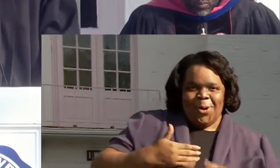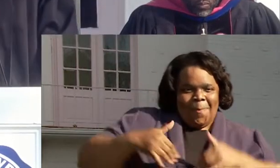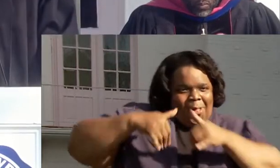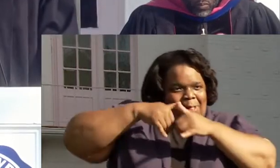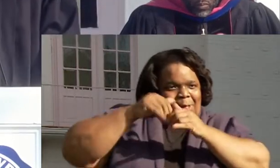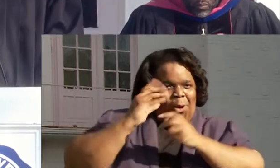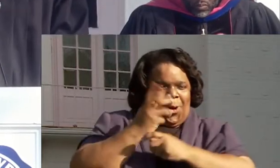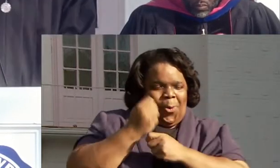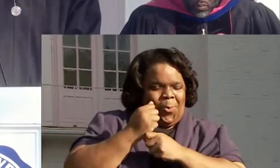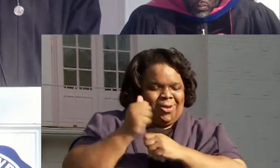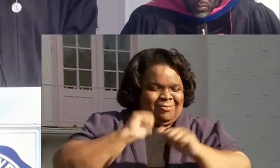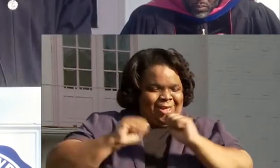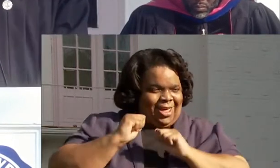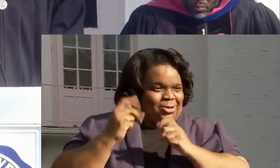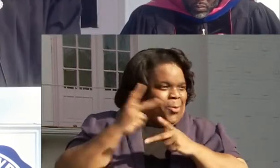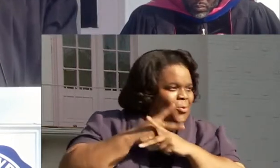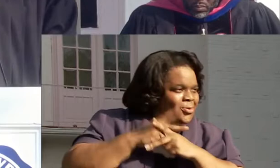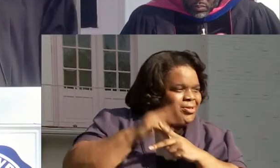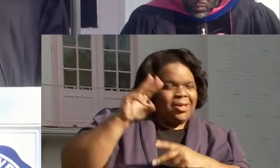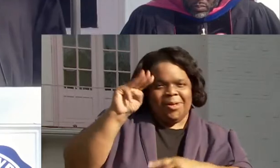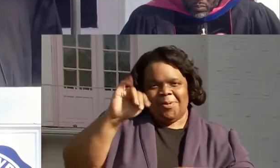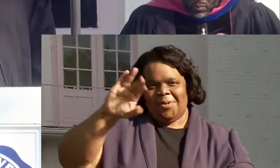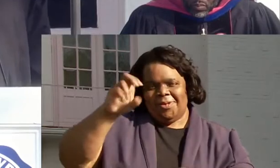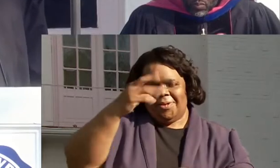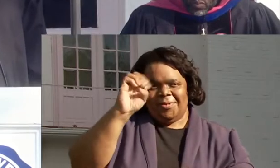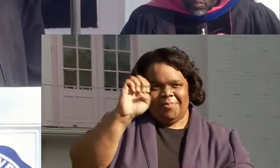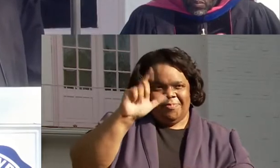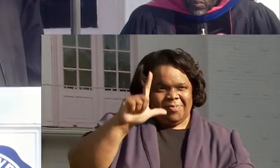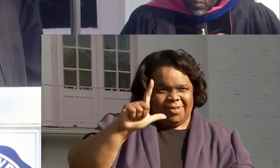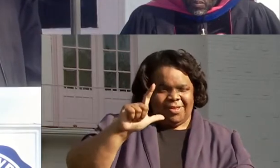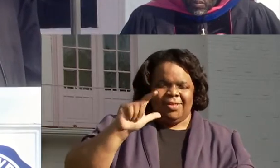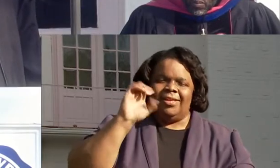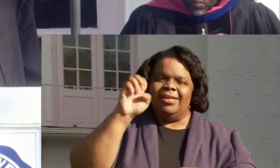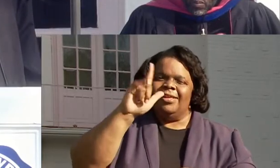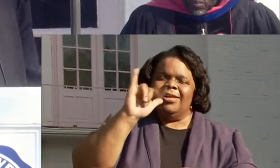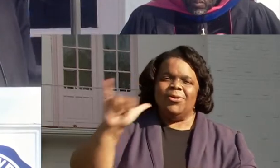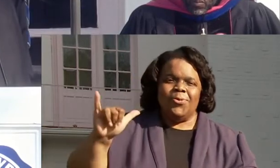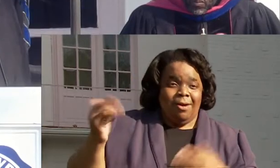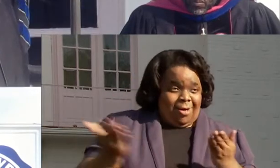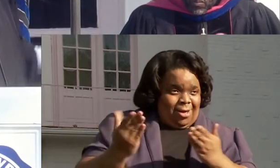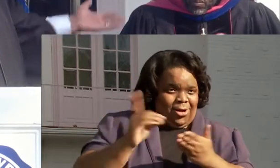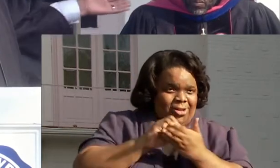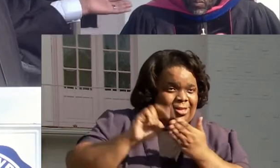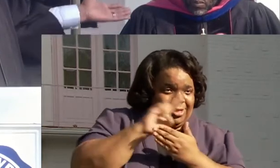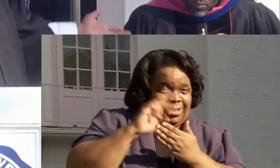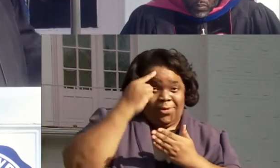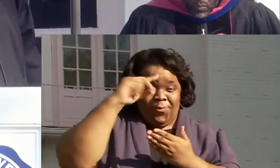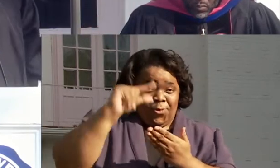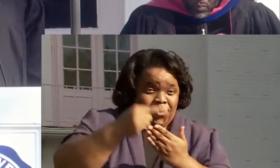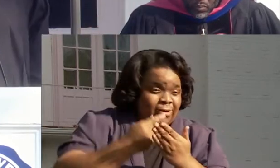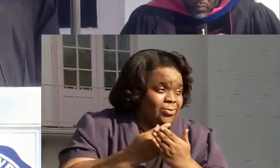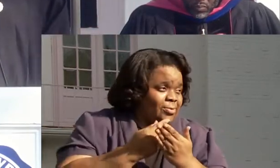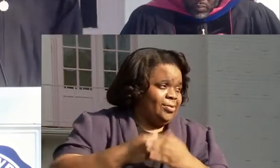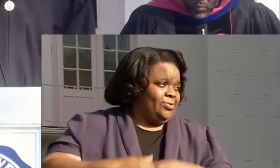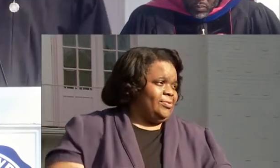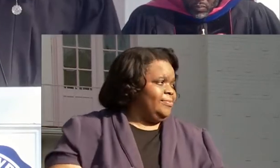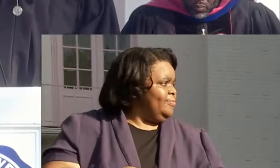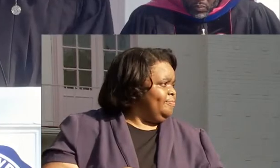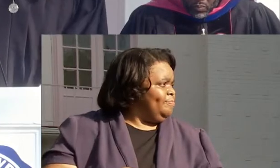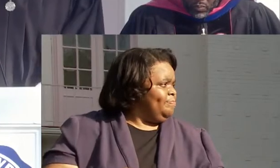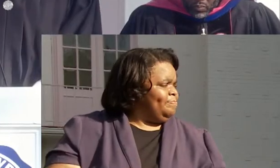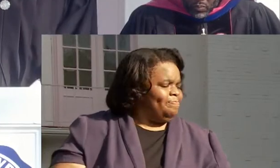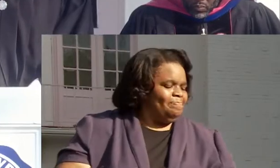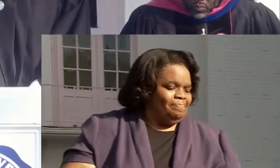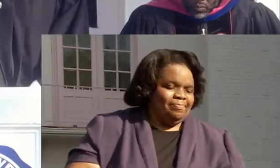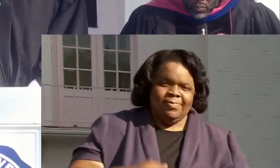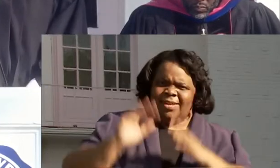actor and producer Michael Ealy to Dillard for our commencement exercise. It is a